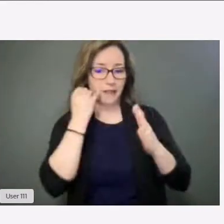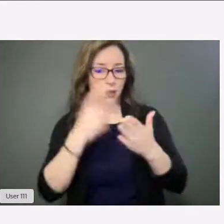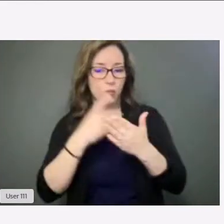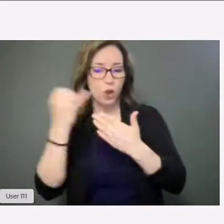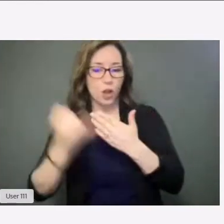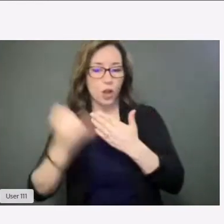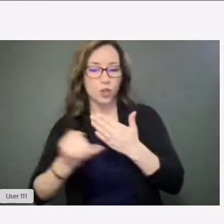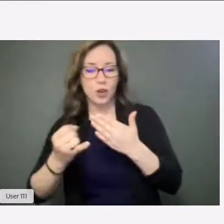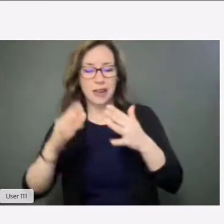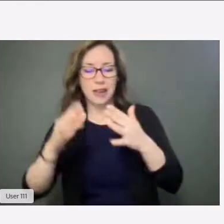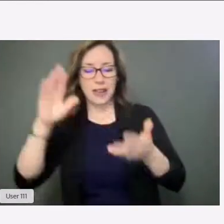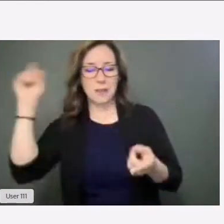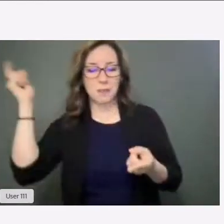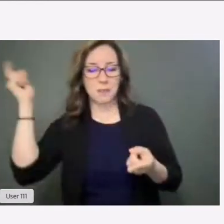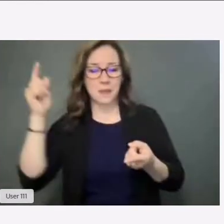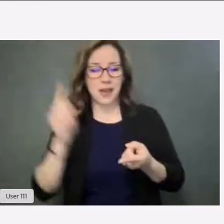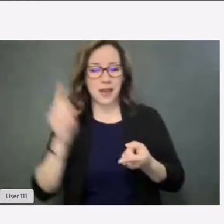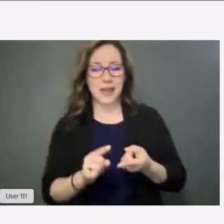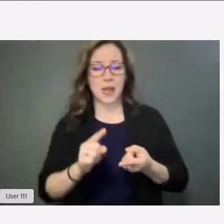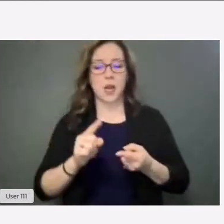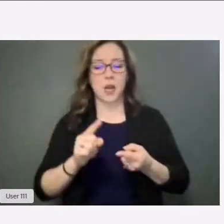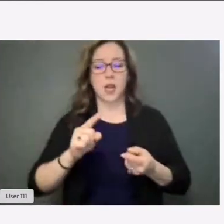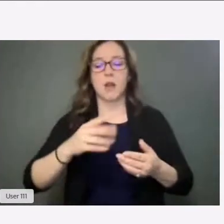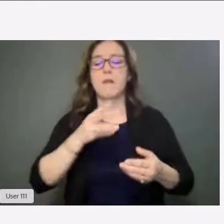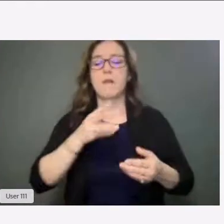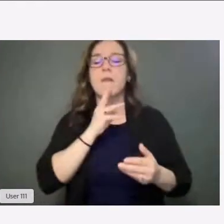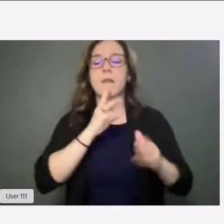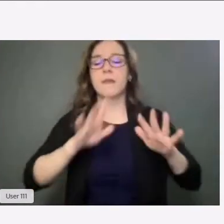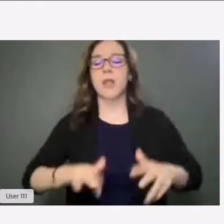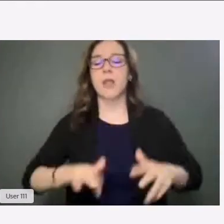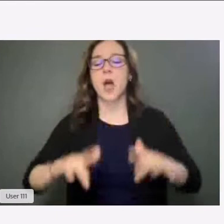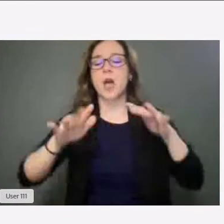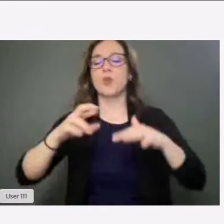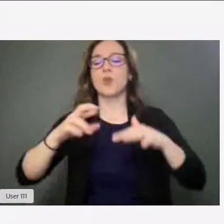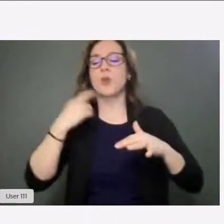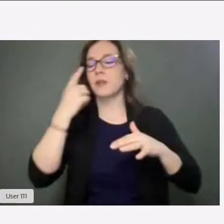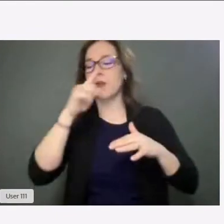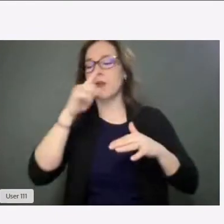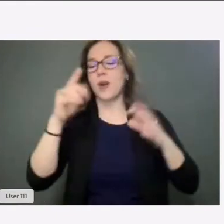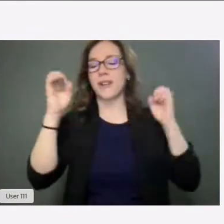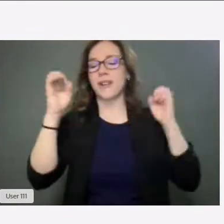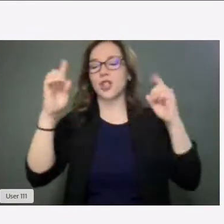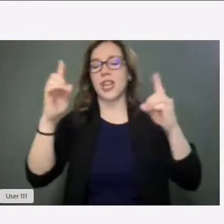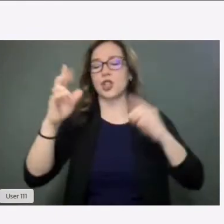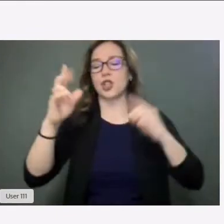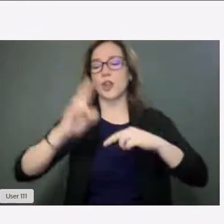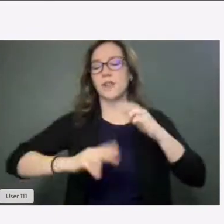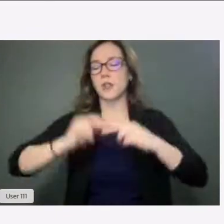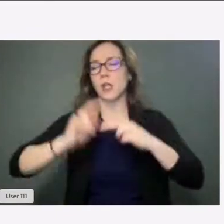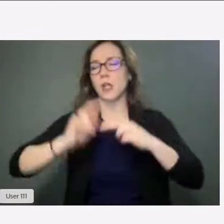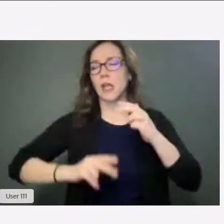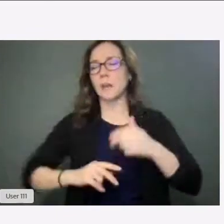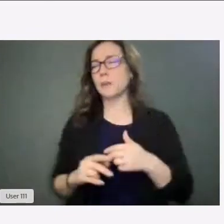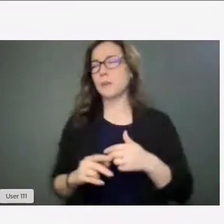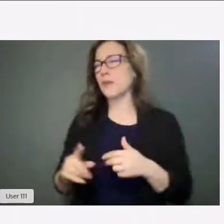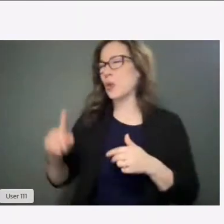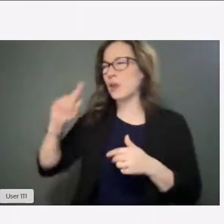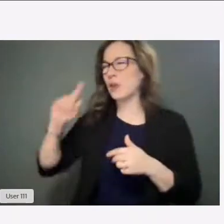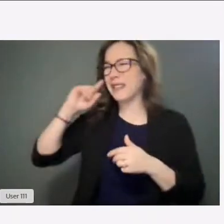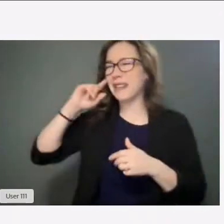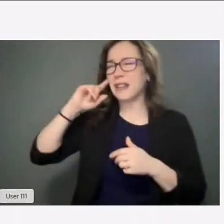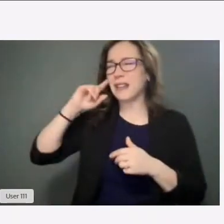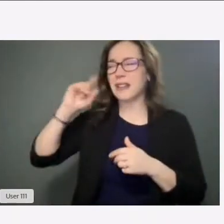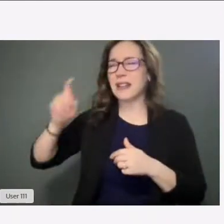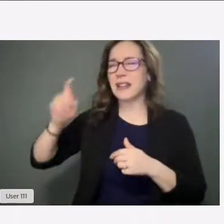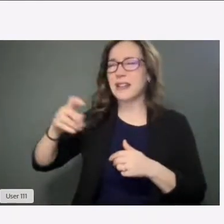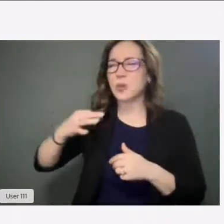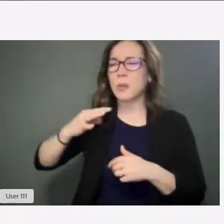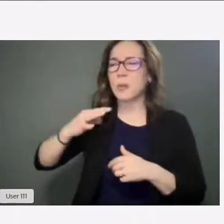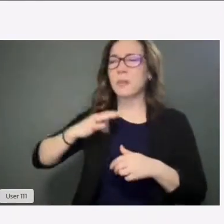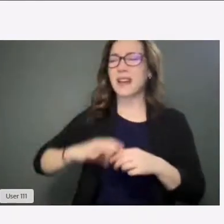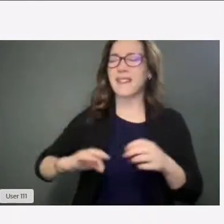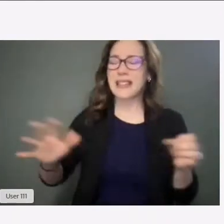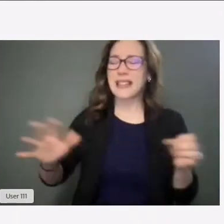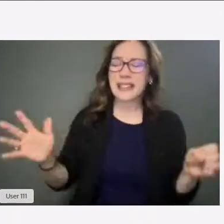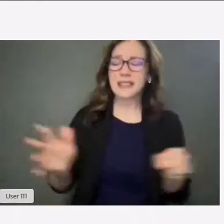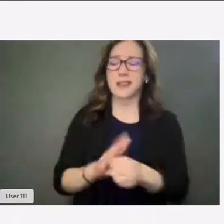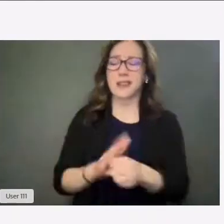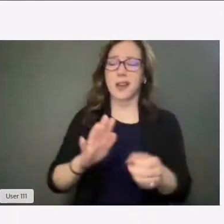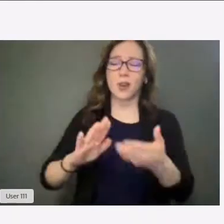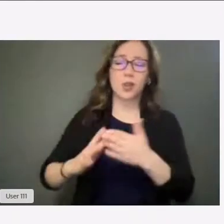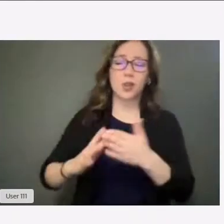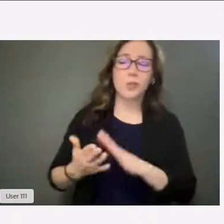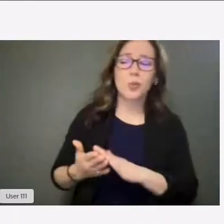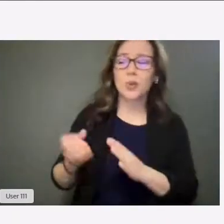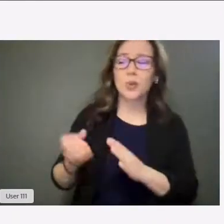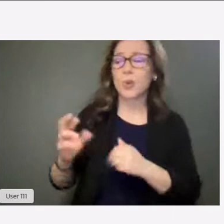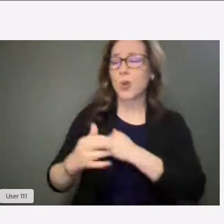mitigating flood risk for our educational facility. Ginny, what do you think? I don't think it necessarily has to benefit the entire community or